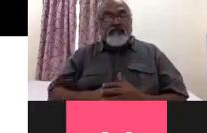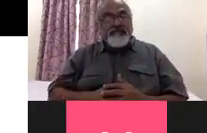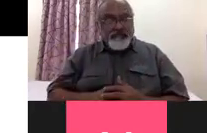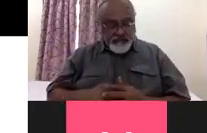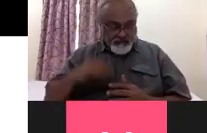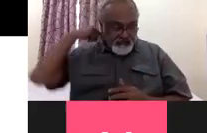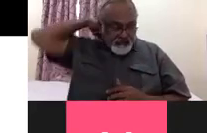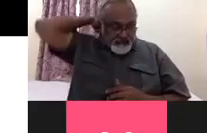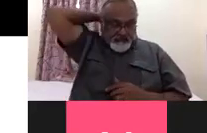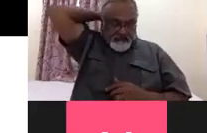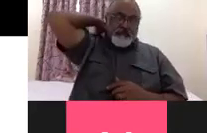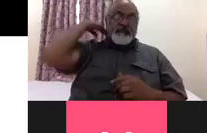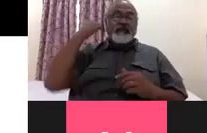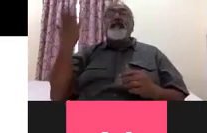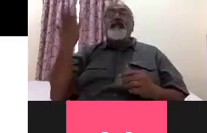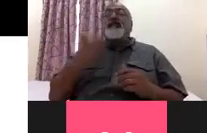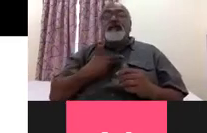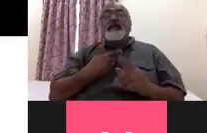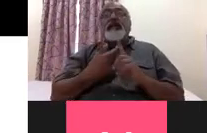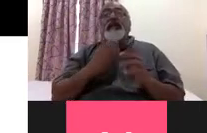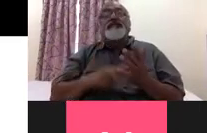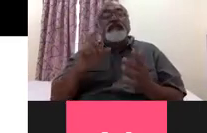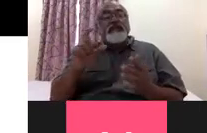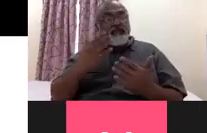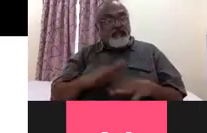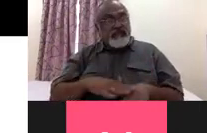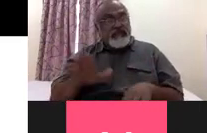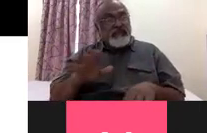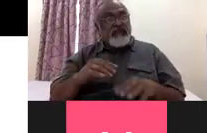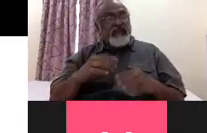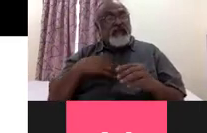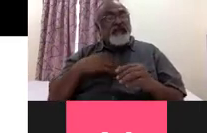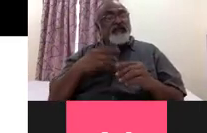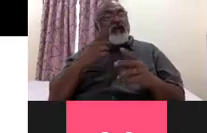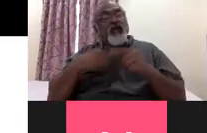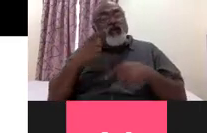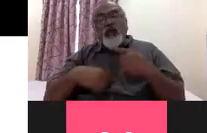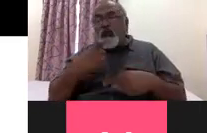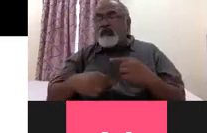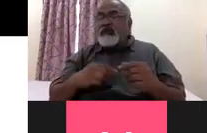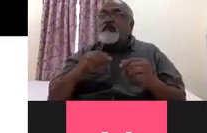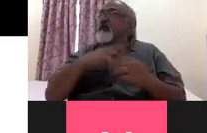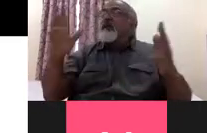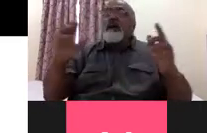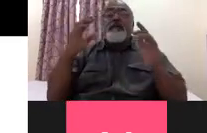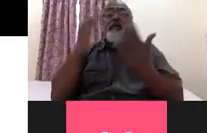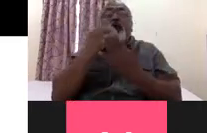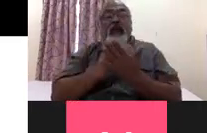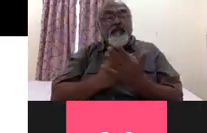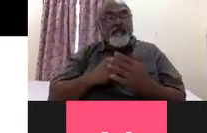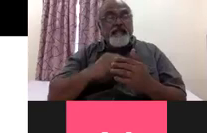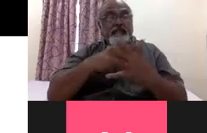when I was in Kerodimal College. So like through this society prayers only, we used to do this event in which we make a group of two